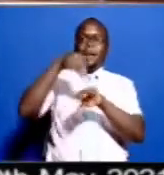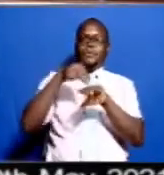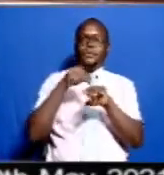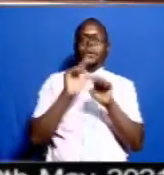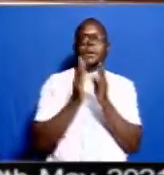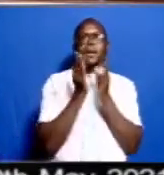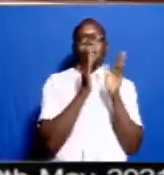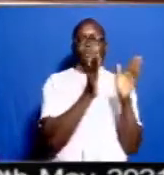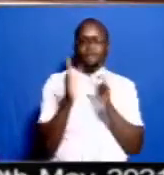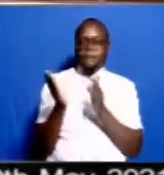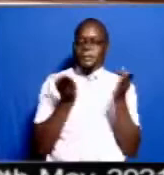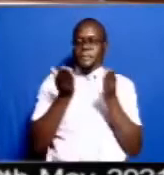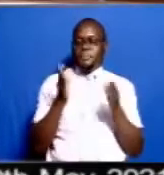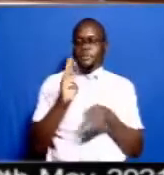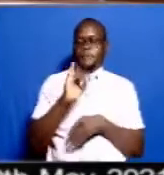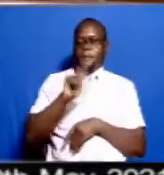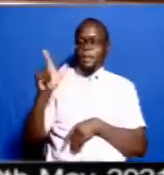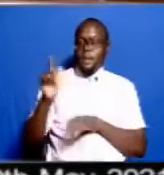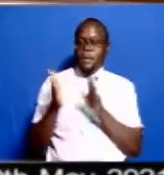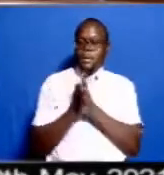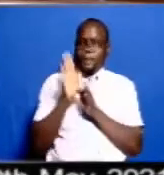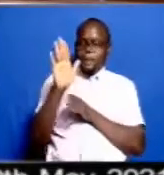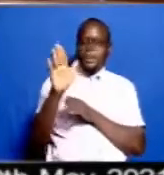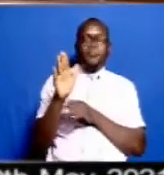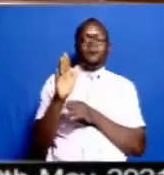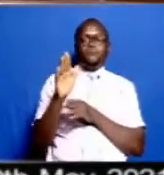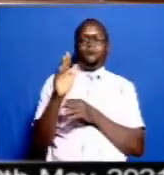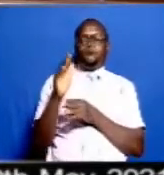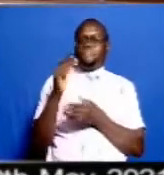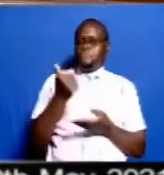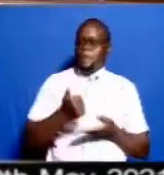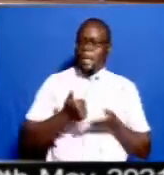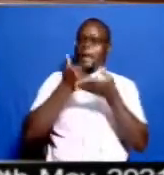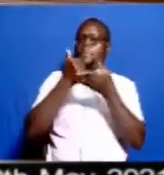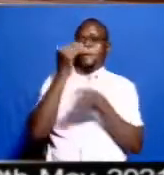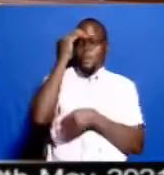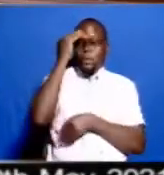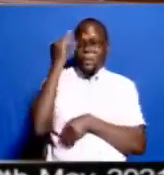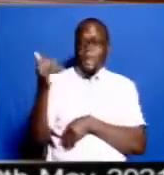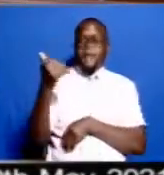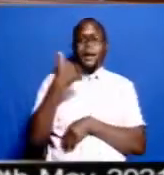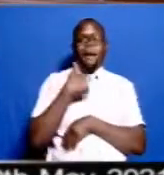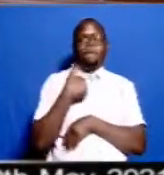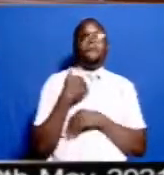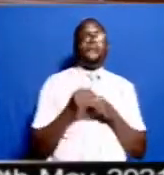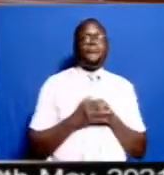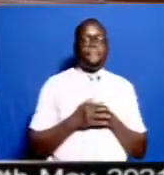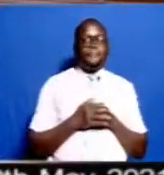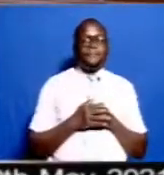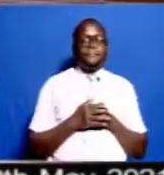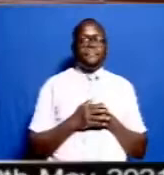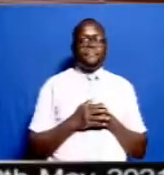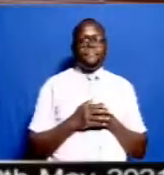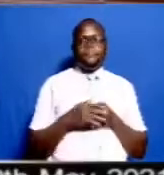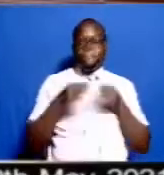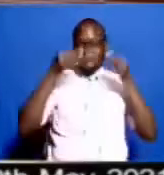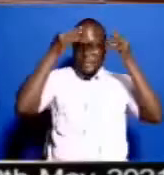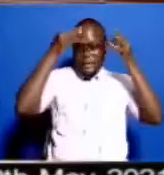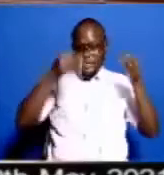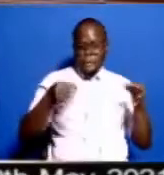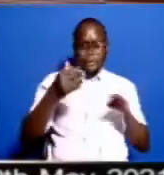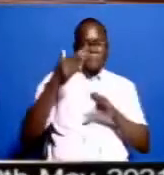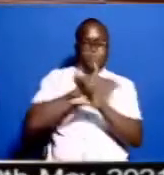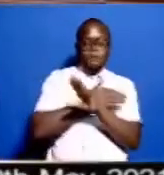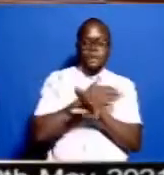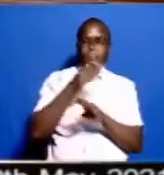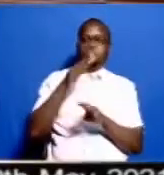Services Bill, Madam Speaker, with your kind indulgence, because there was a decision earlier by